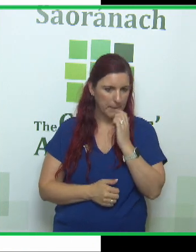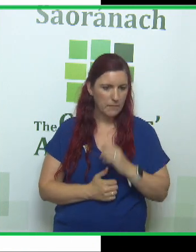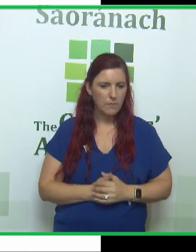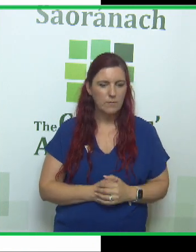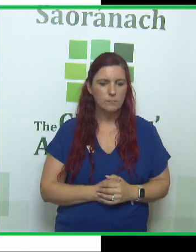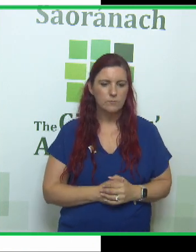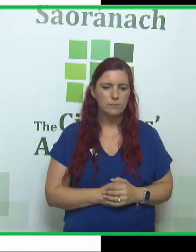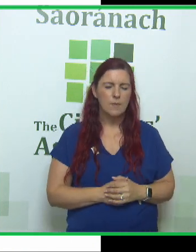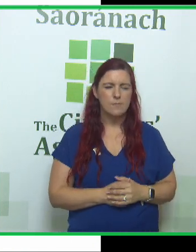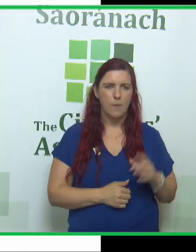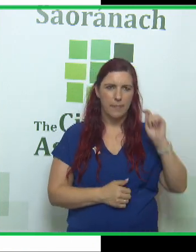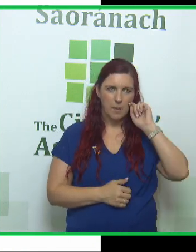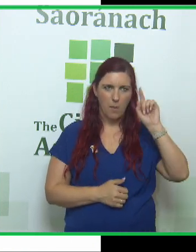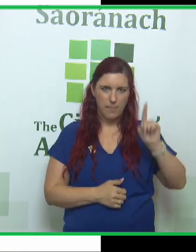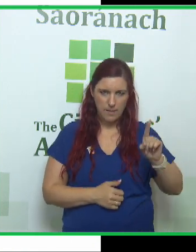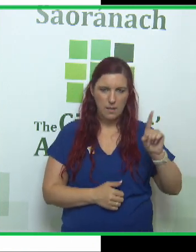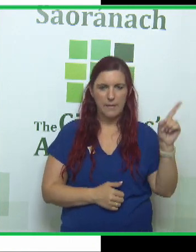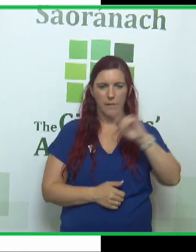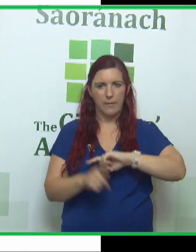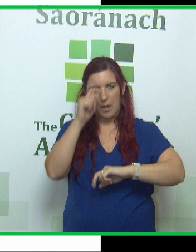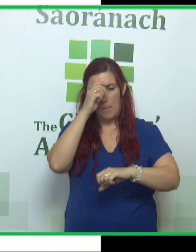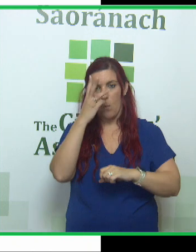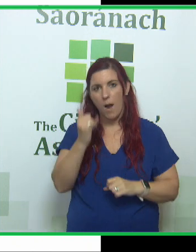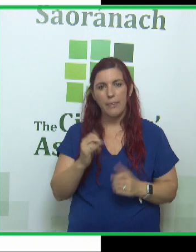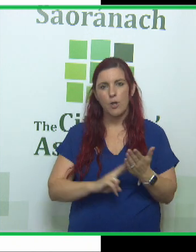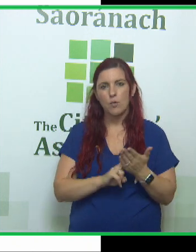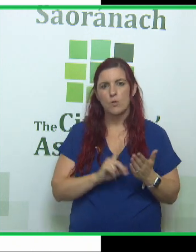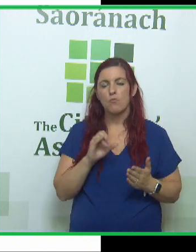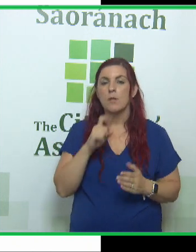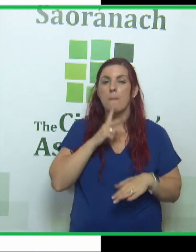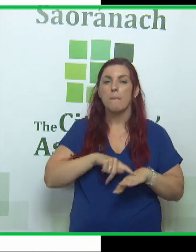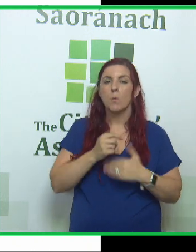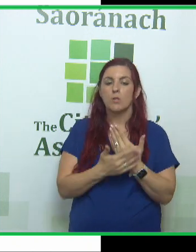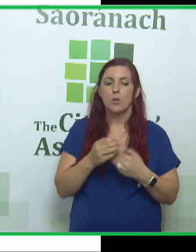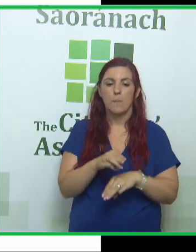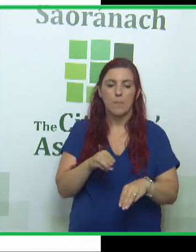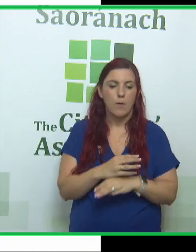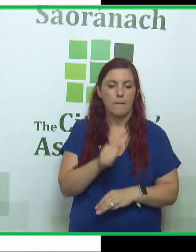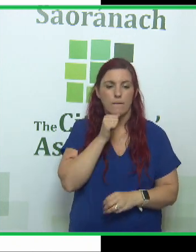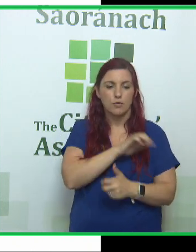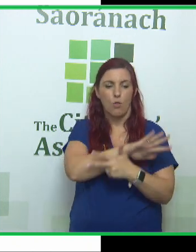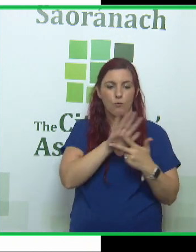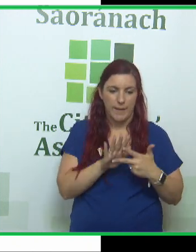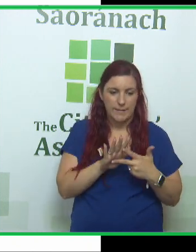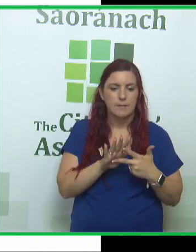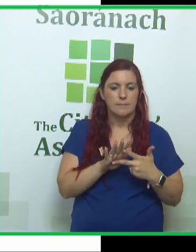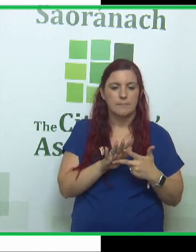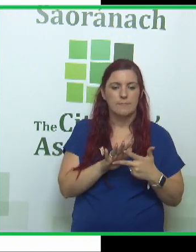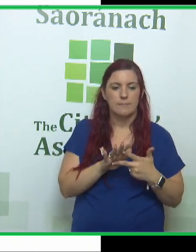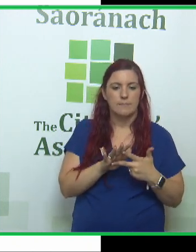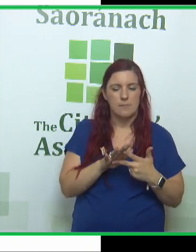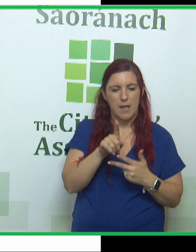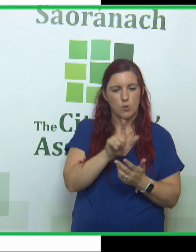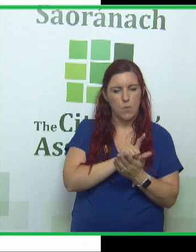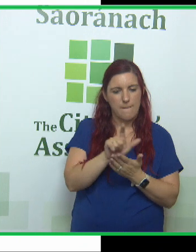Putting it into that context, why people use drugs, most of the young people we would see are in the first three, kind of at 12 o'clock, 2 o'clock